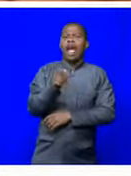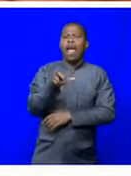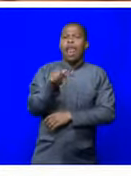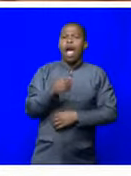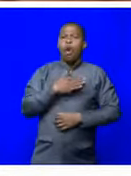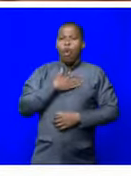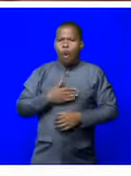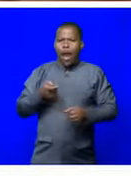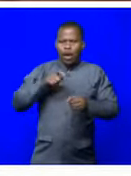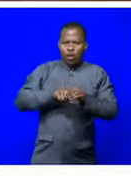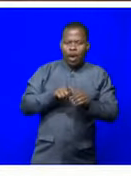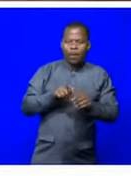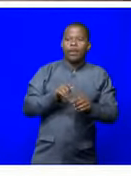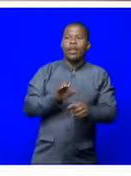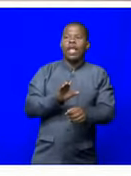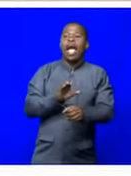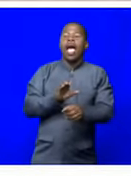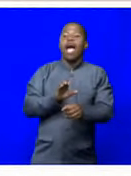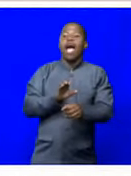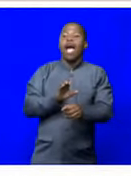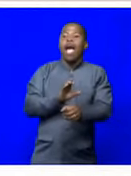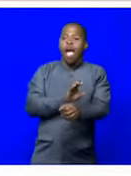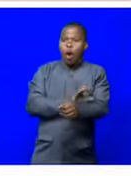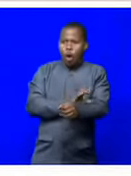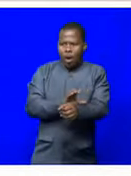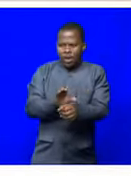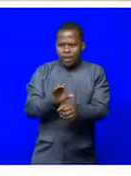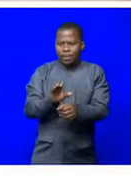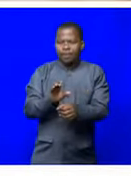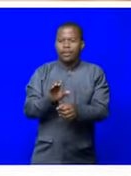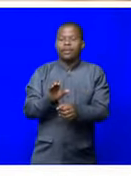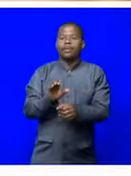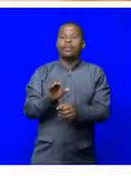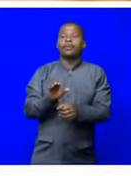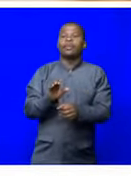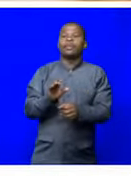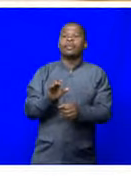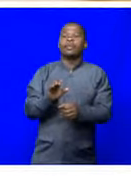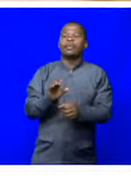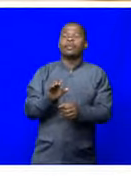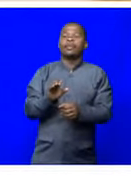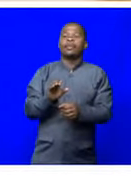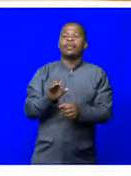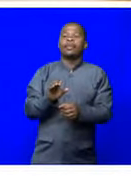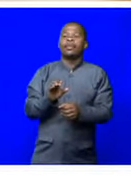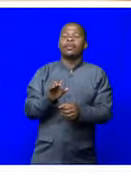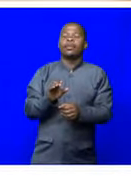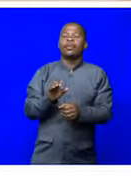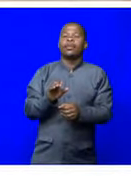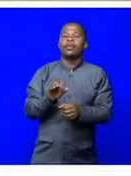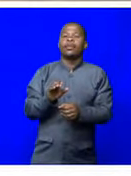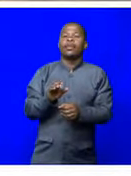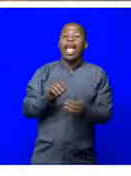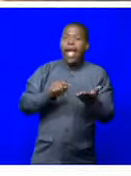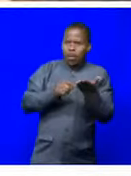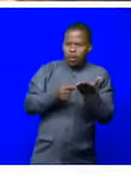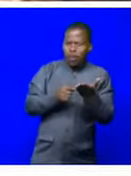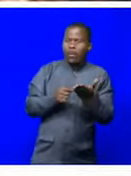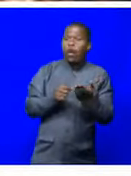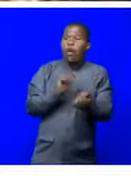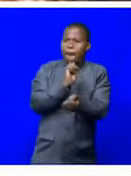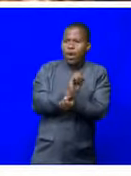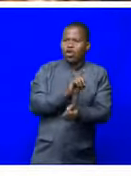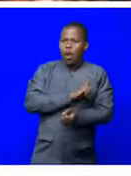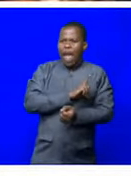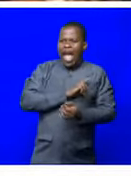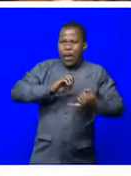lelisembabane Eswatini College of Technology Lungelo Malusi Zikalala waboshelwa tinsolo tekutsi wetama kubulala singane